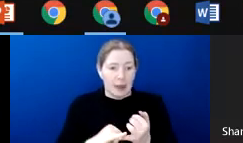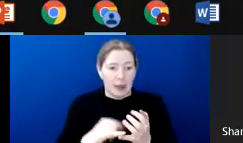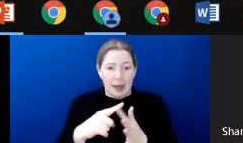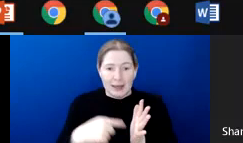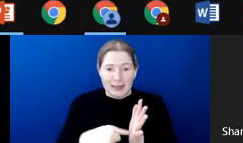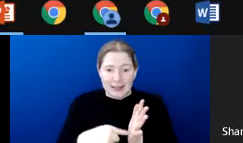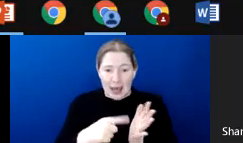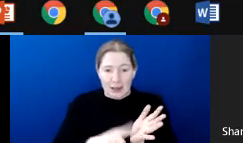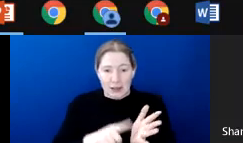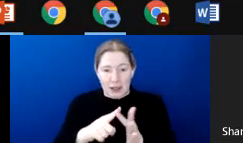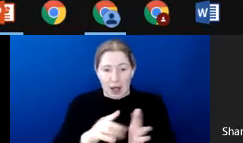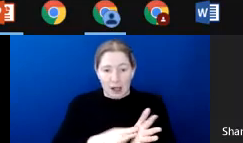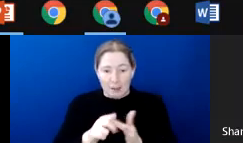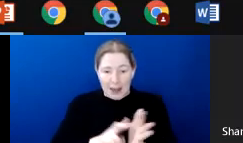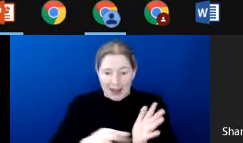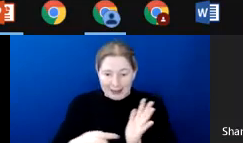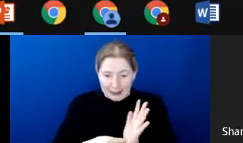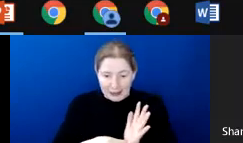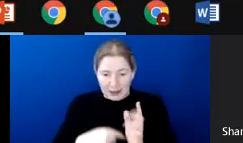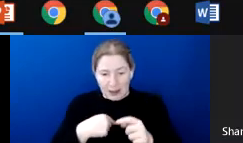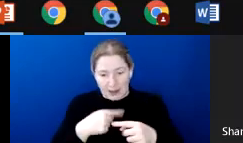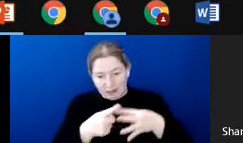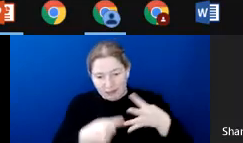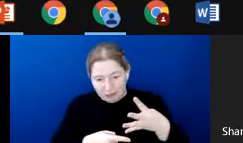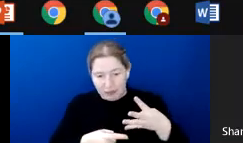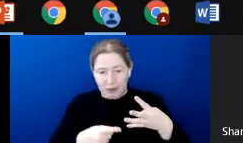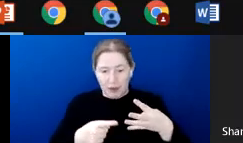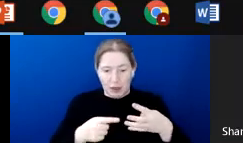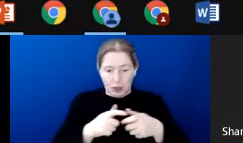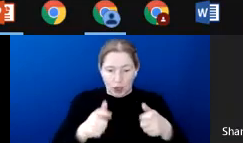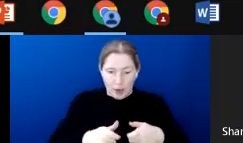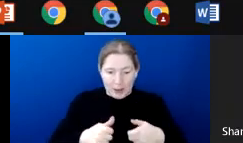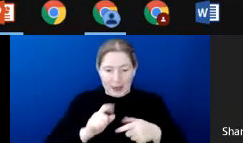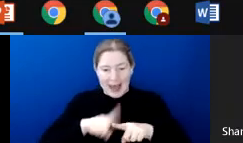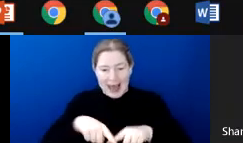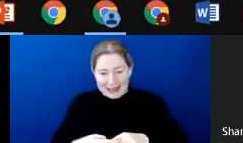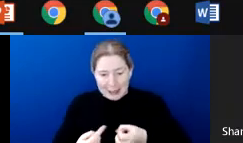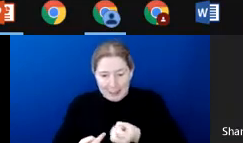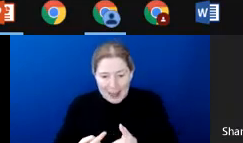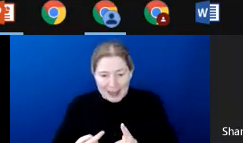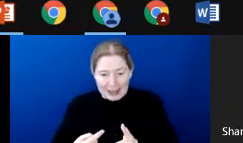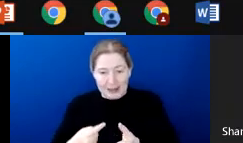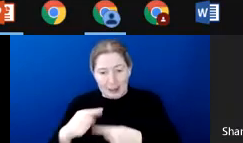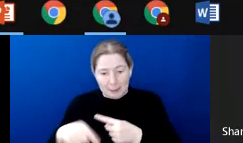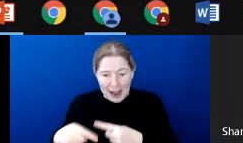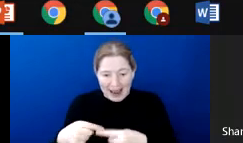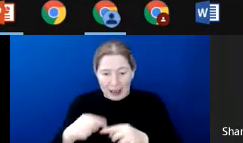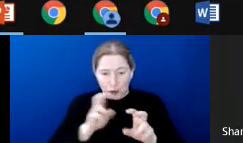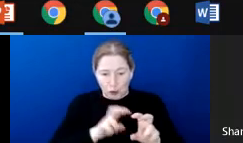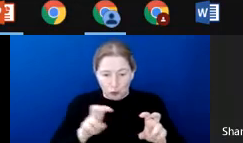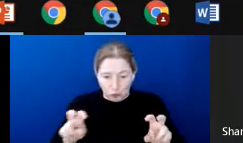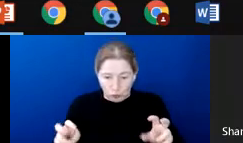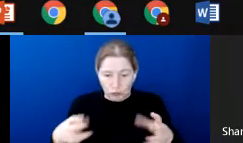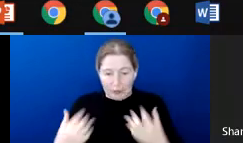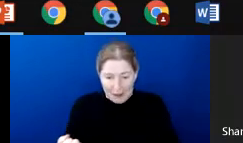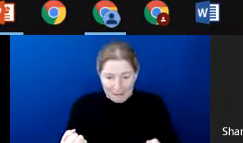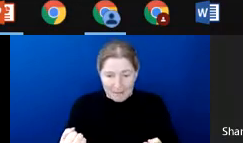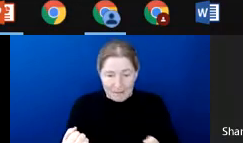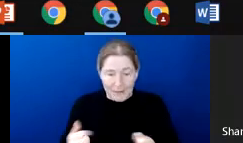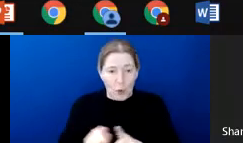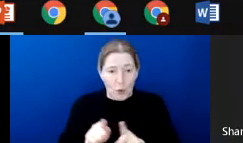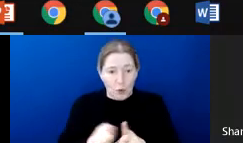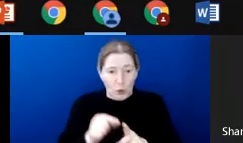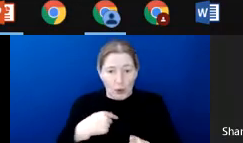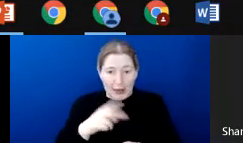of documents. We have the expenses, the mileages, and the per diem. And we also have an overview of